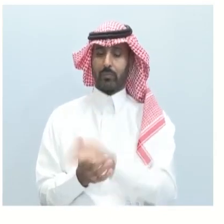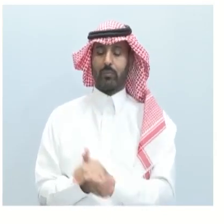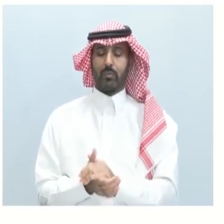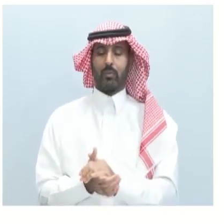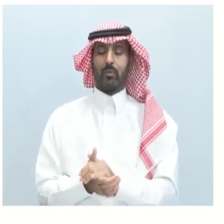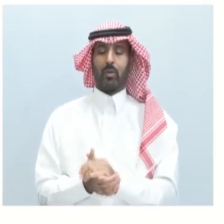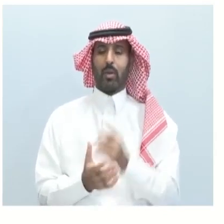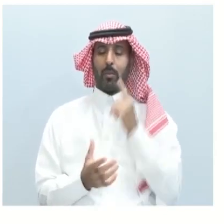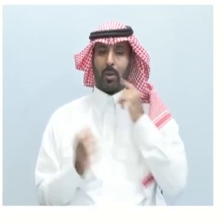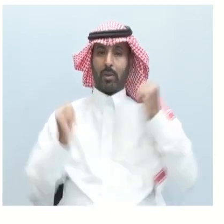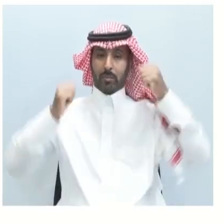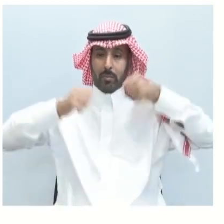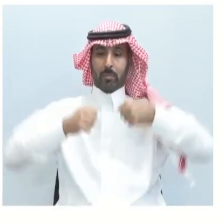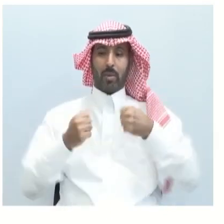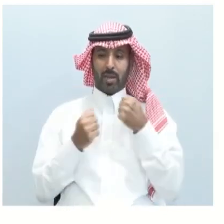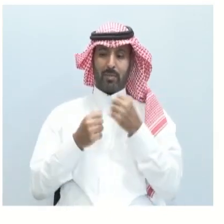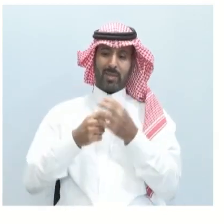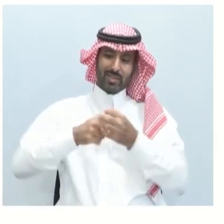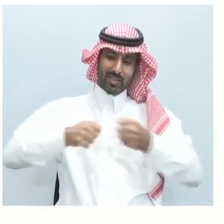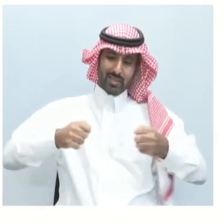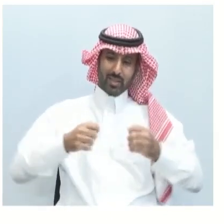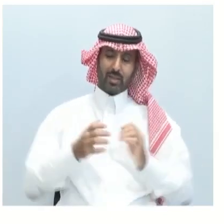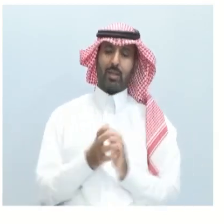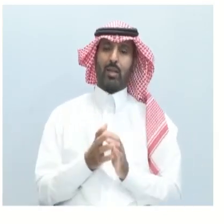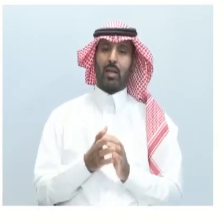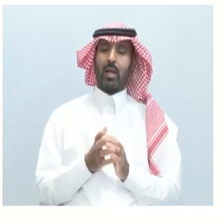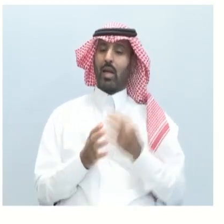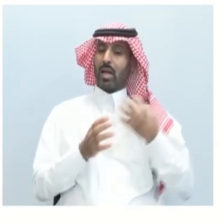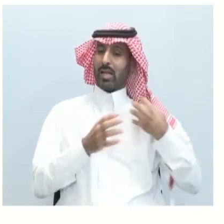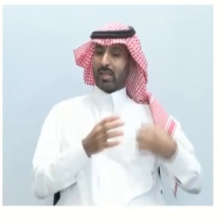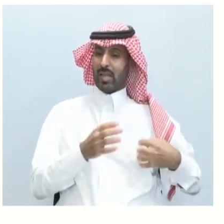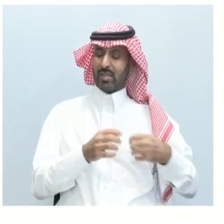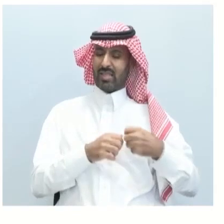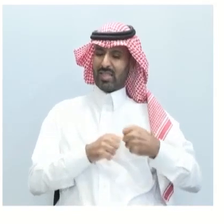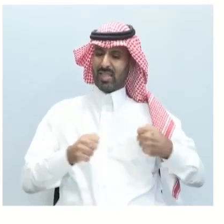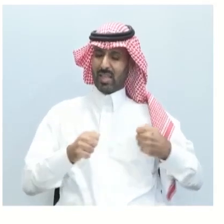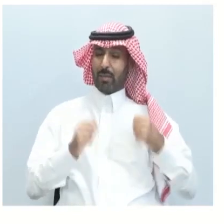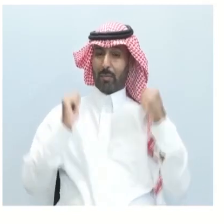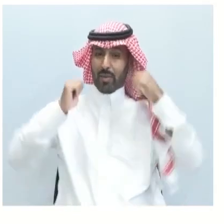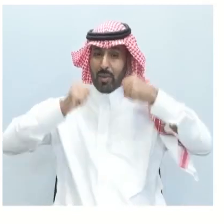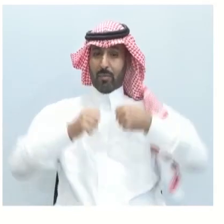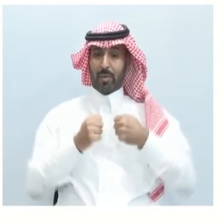My backpack is ripping. I need another one.